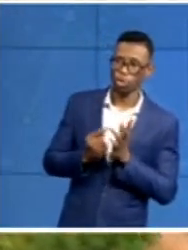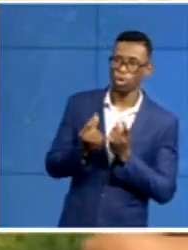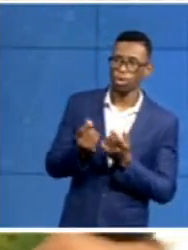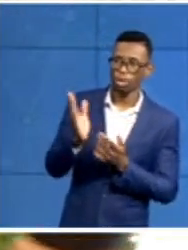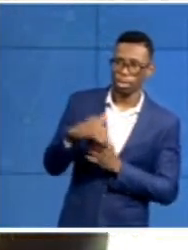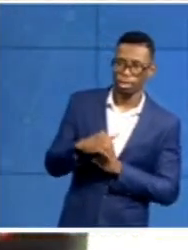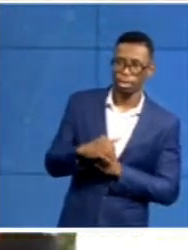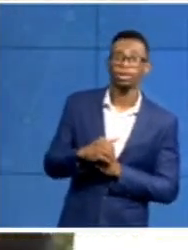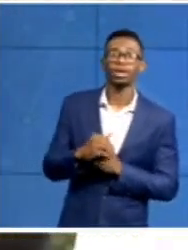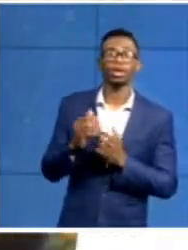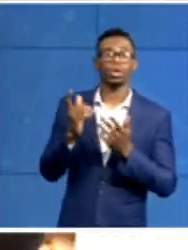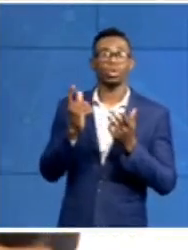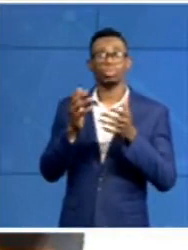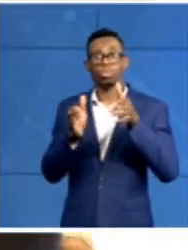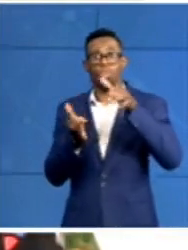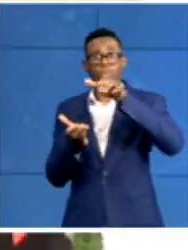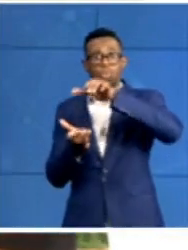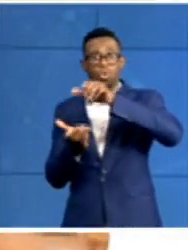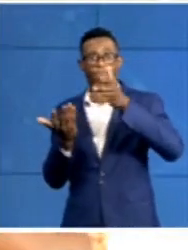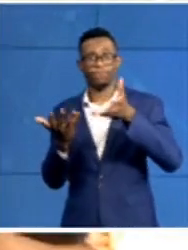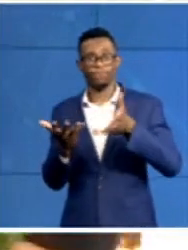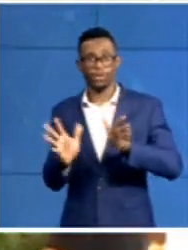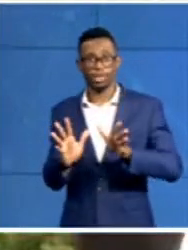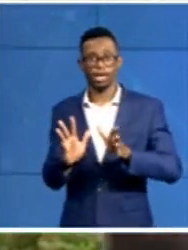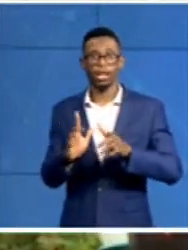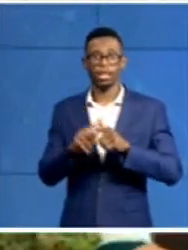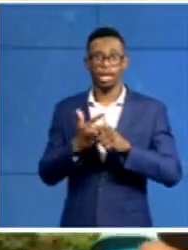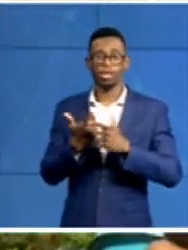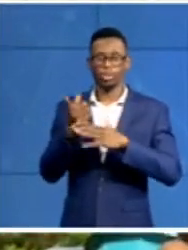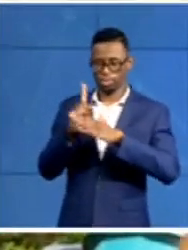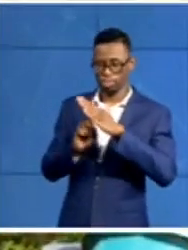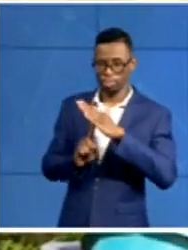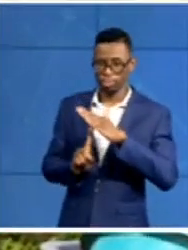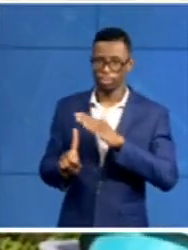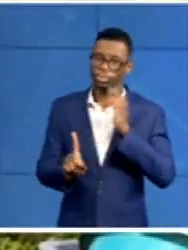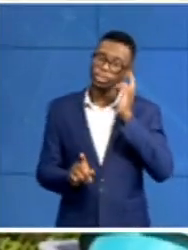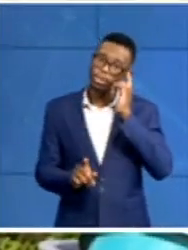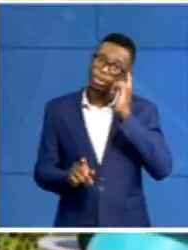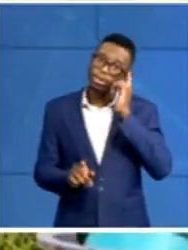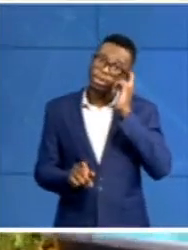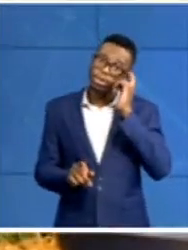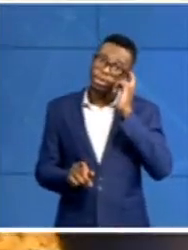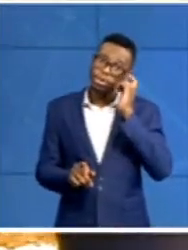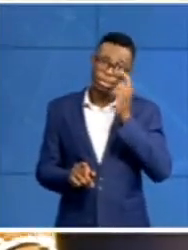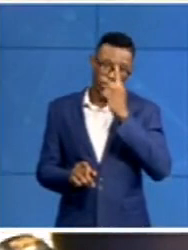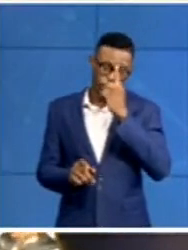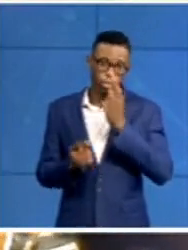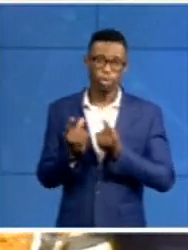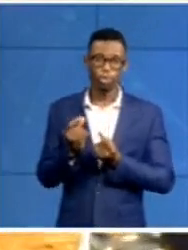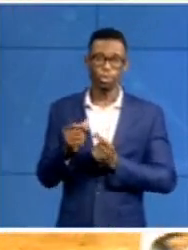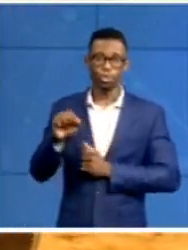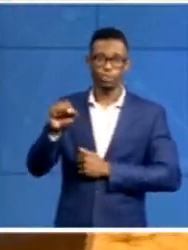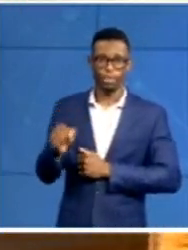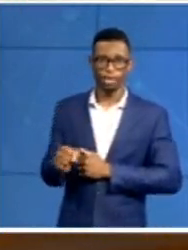speaking, she's going to come in there, spend a penny, and then flush. Can you just flush for us, please? And when